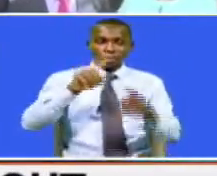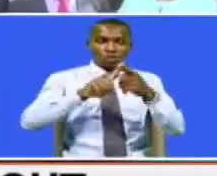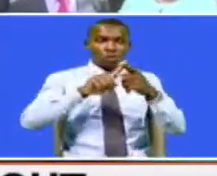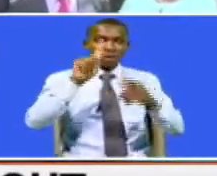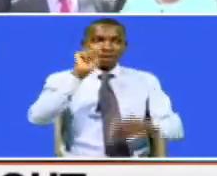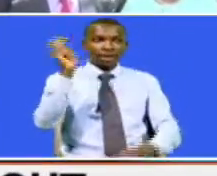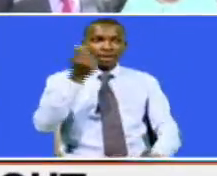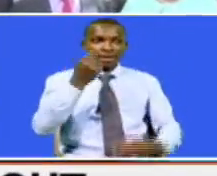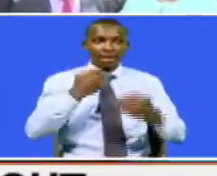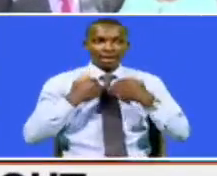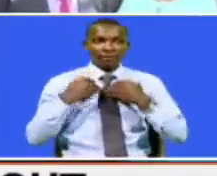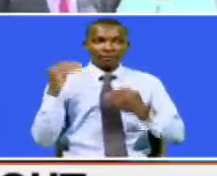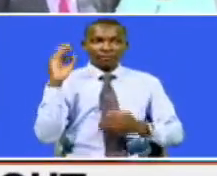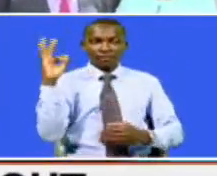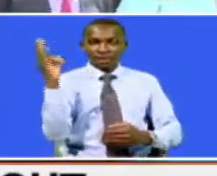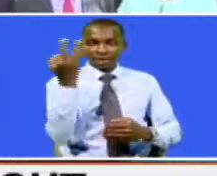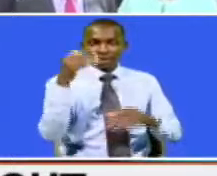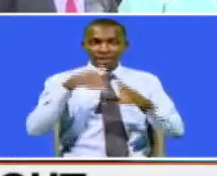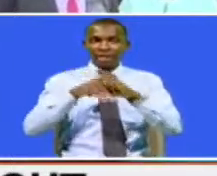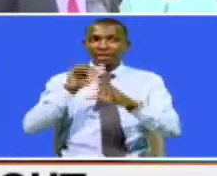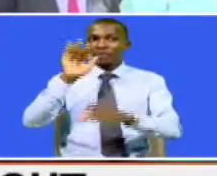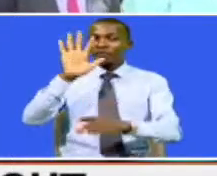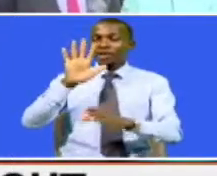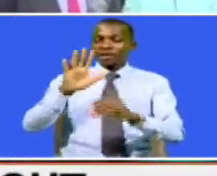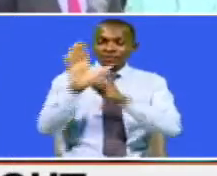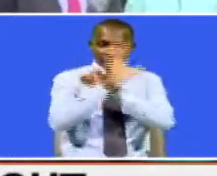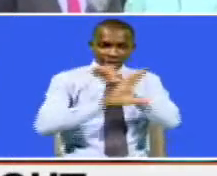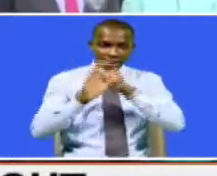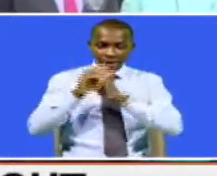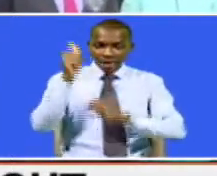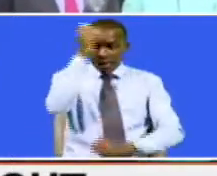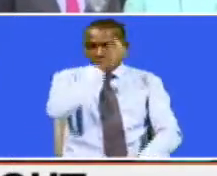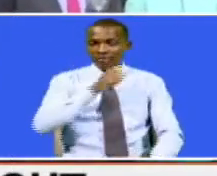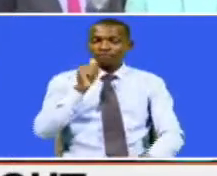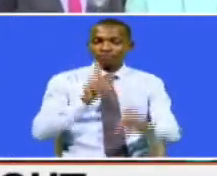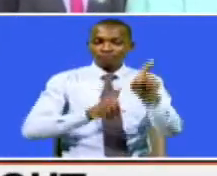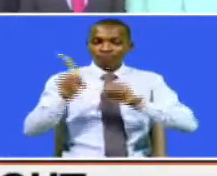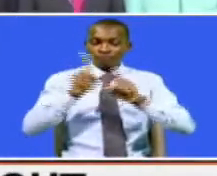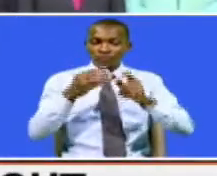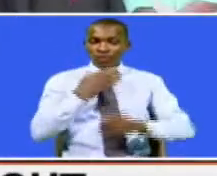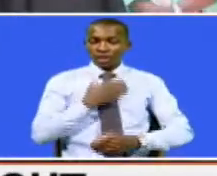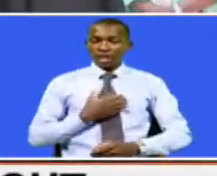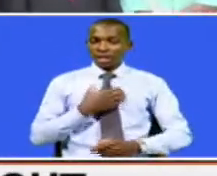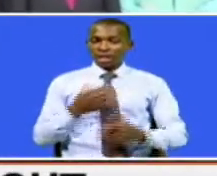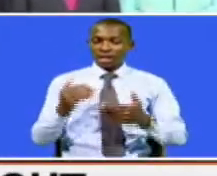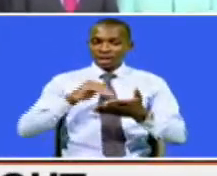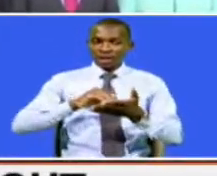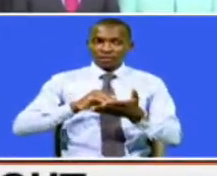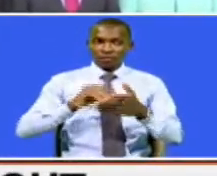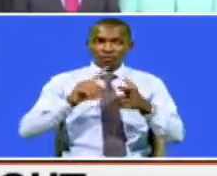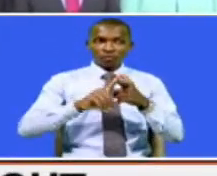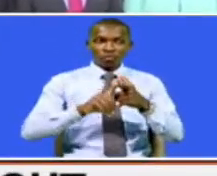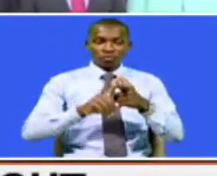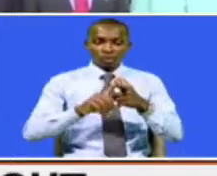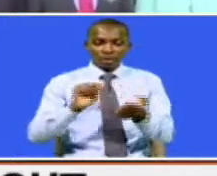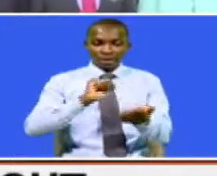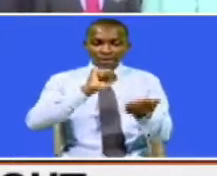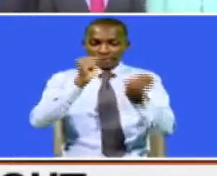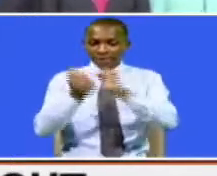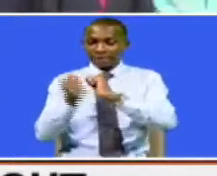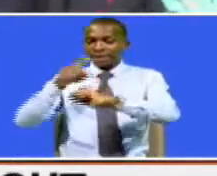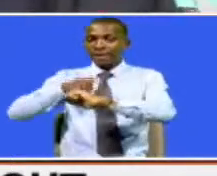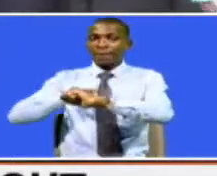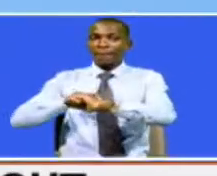is its third stop on a five-country Africa tour, a visit that comes at a critical transitional time.